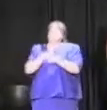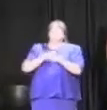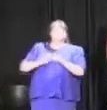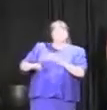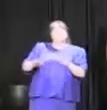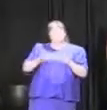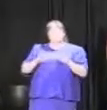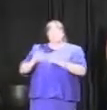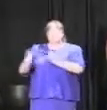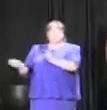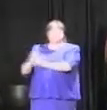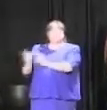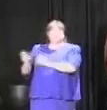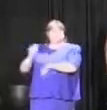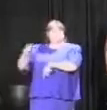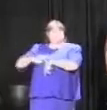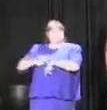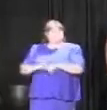the time.